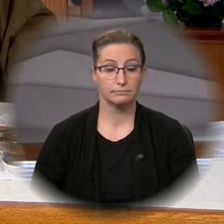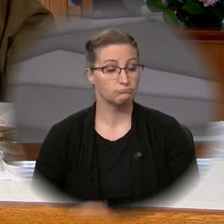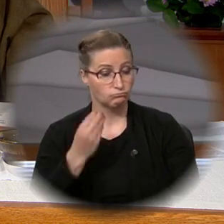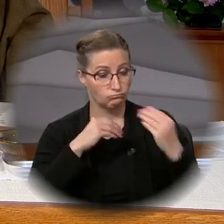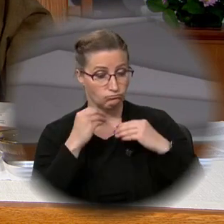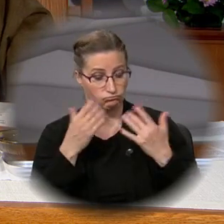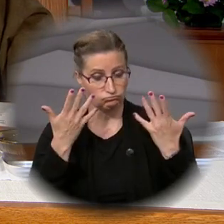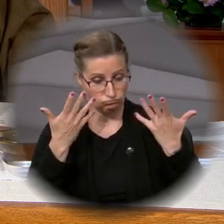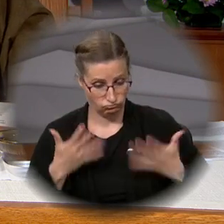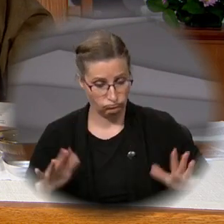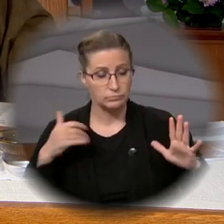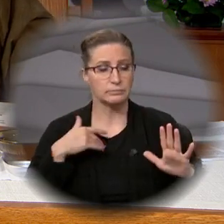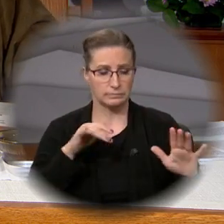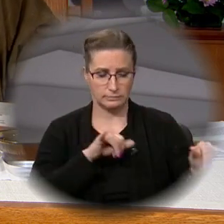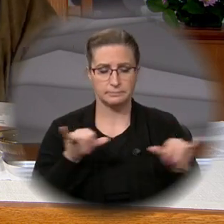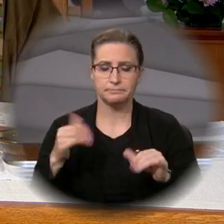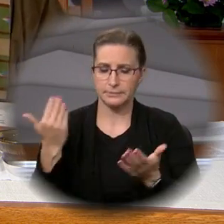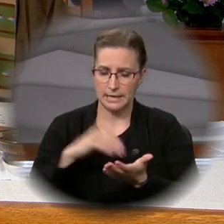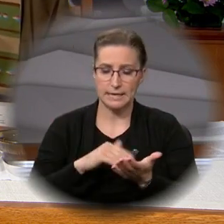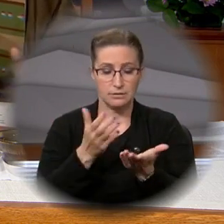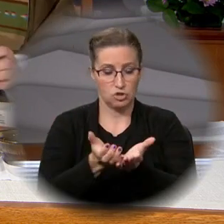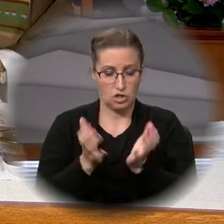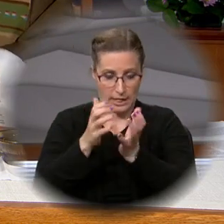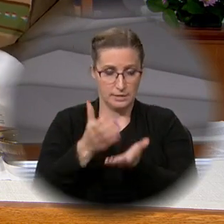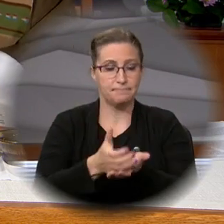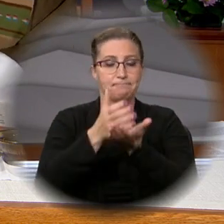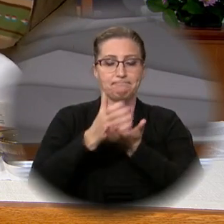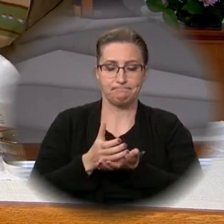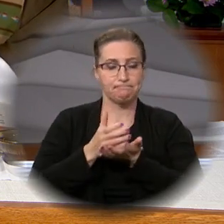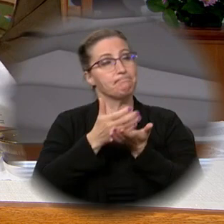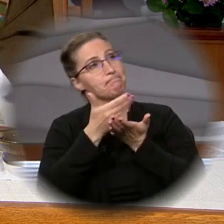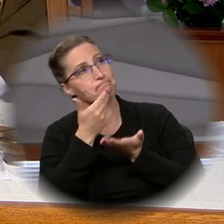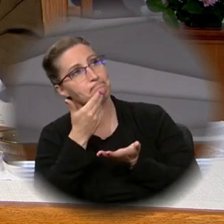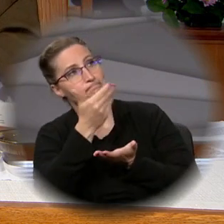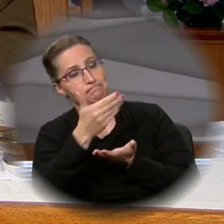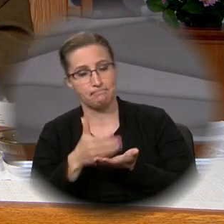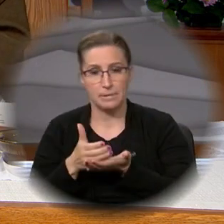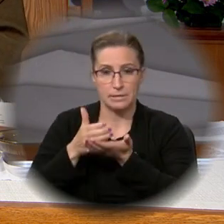In a similar way, when supper was ended, he took the chalice. Once